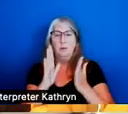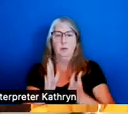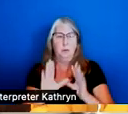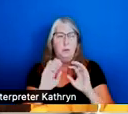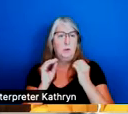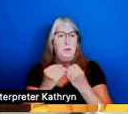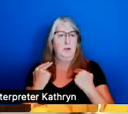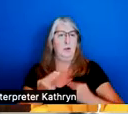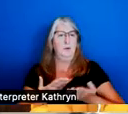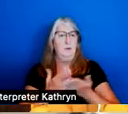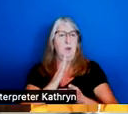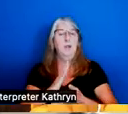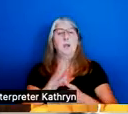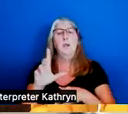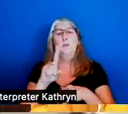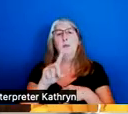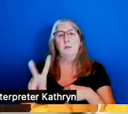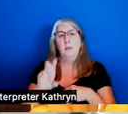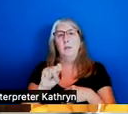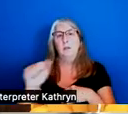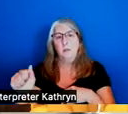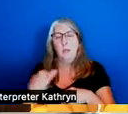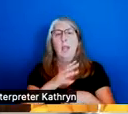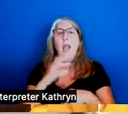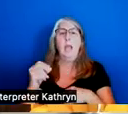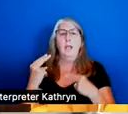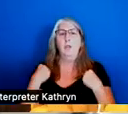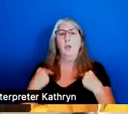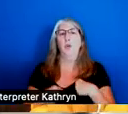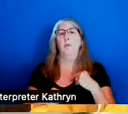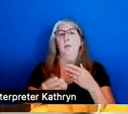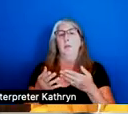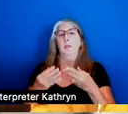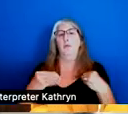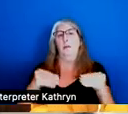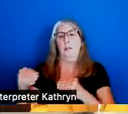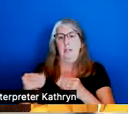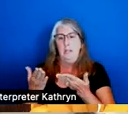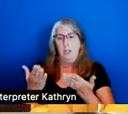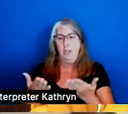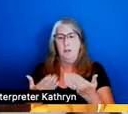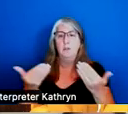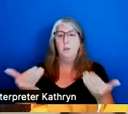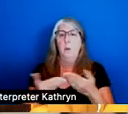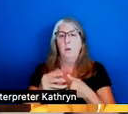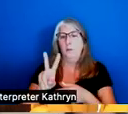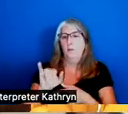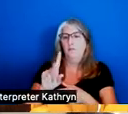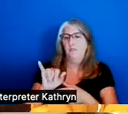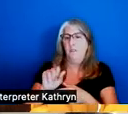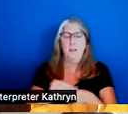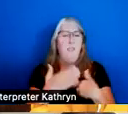rights, domestic and sexual violence, and human trafficking initiatives. Welcome, Vivian. Thank you